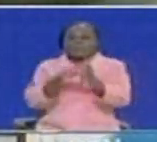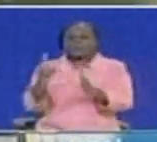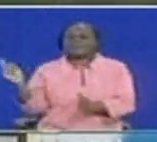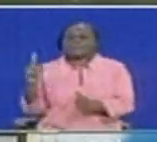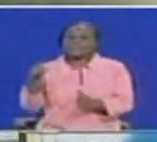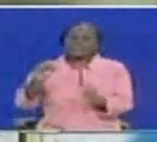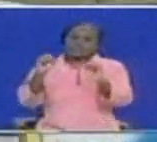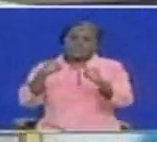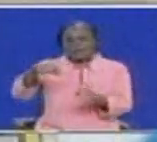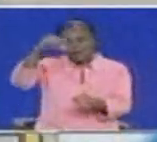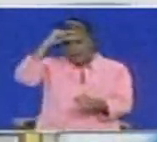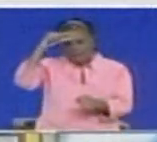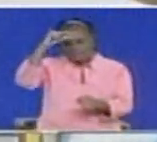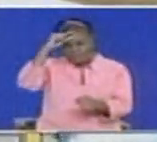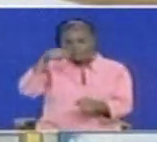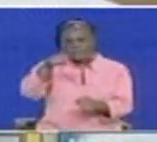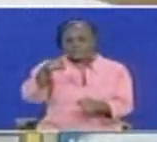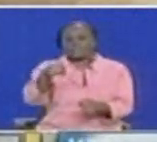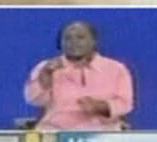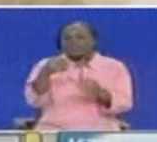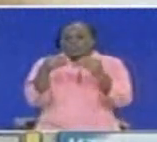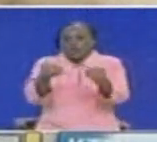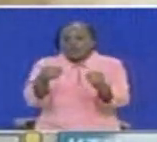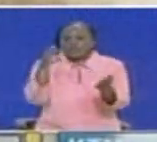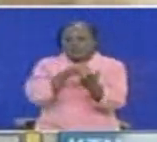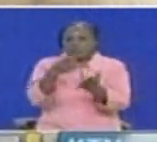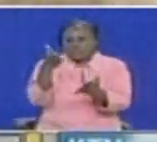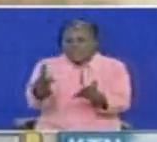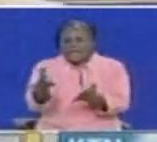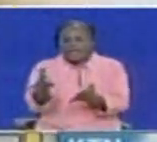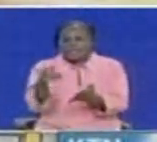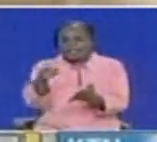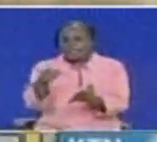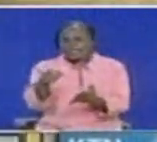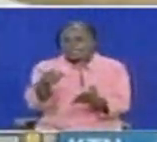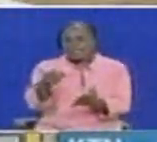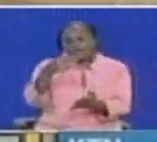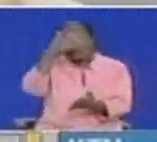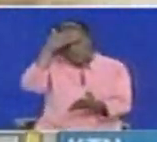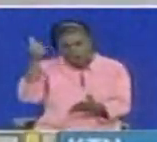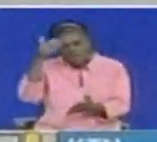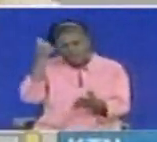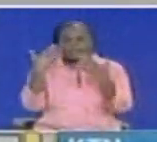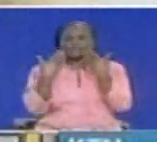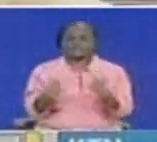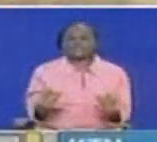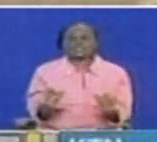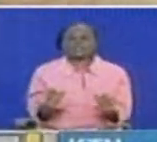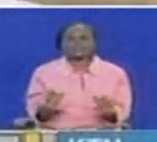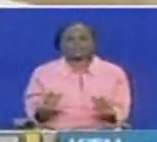would appear that the government's long talk on resolving this complicated crisis has fallen short of decisive